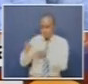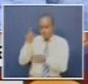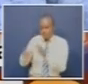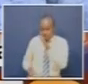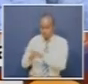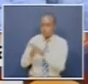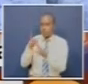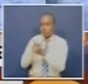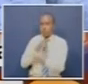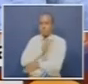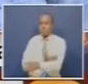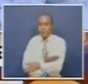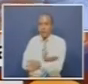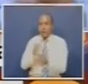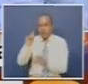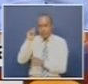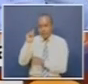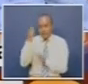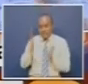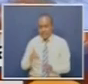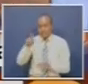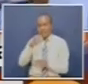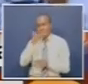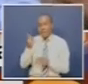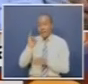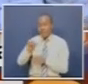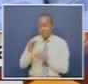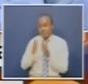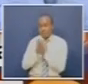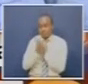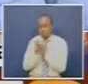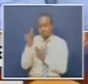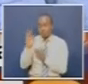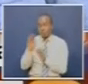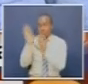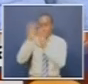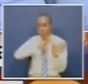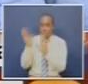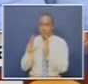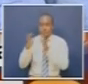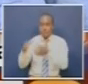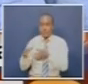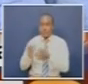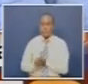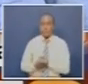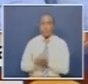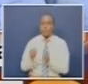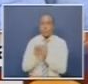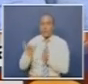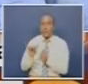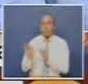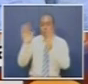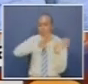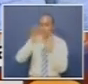mm-hmm. that Kenyans deserve better, and that is the position of the Wiper Party in its entirety. So in that regard, Wiper is committed